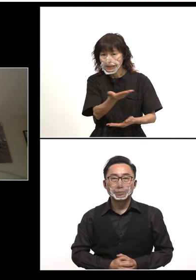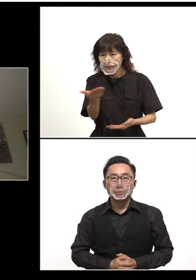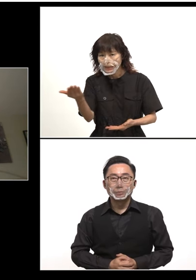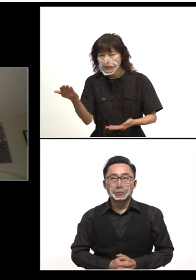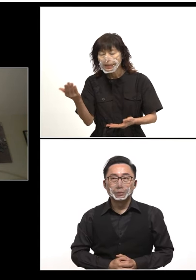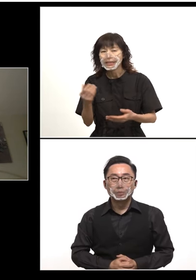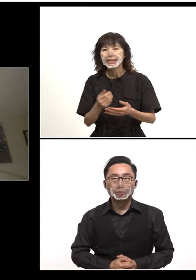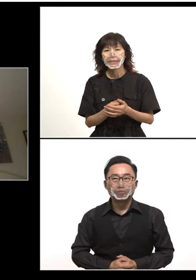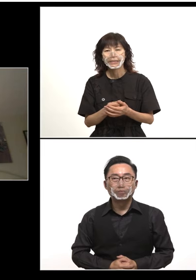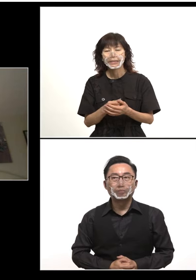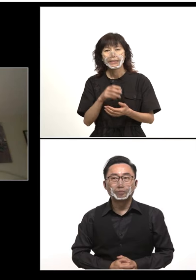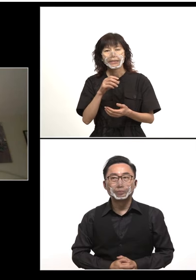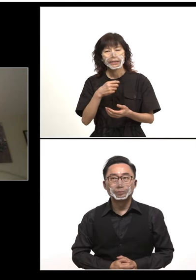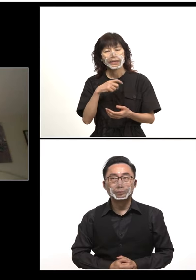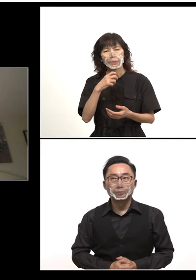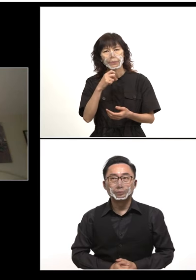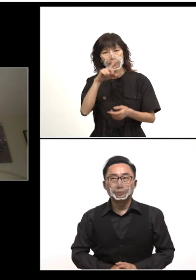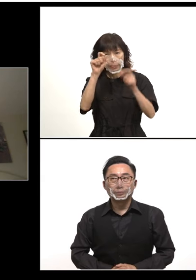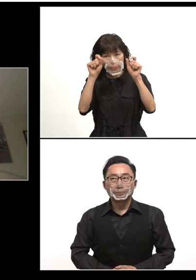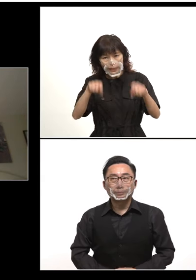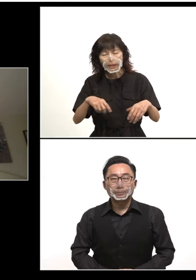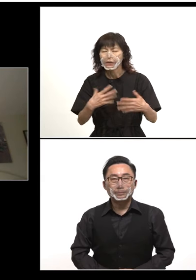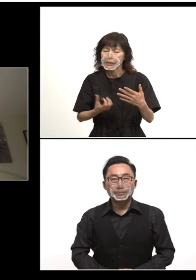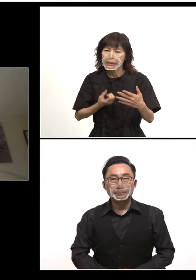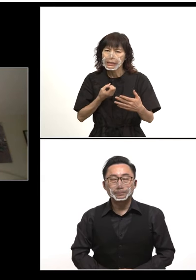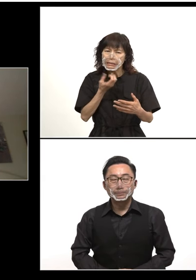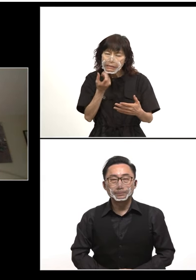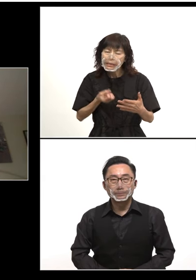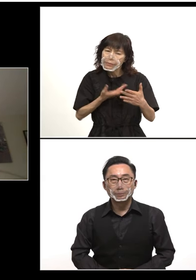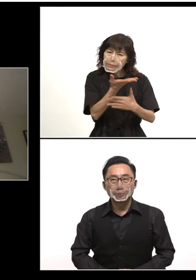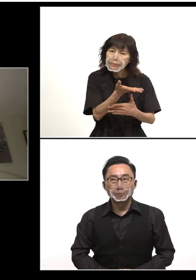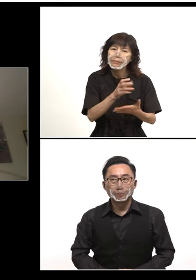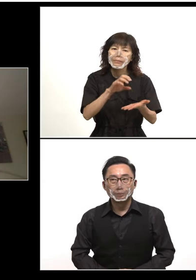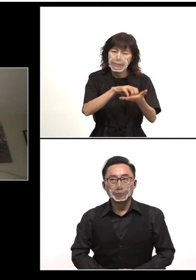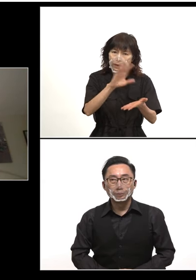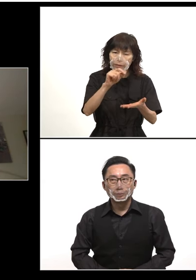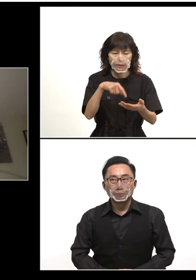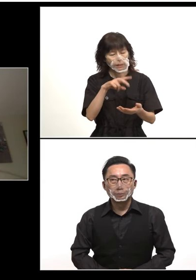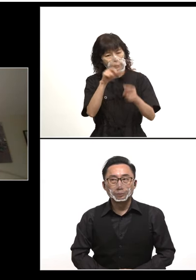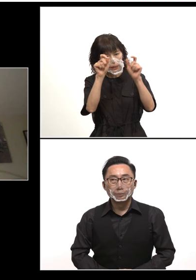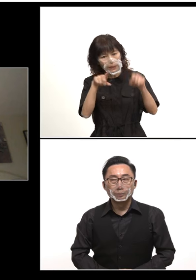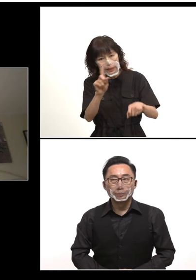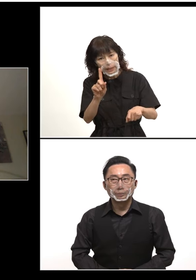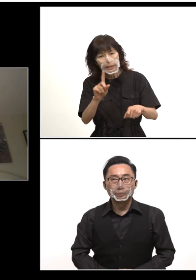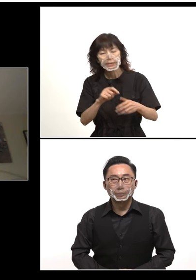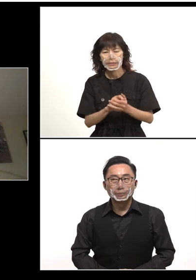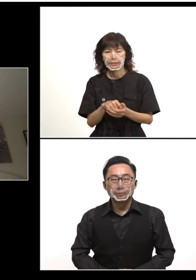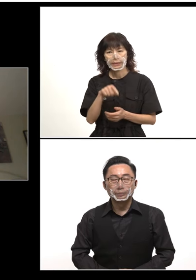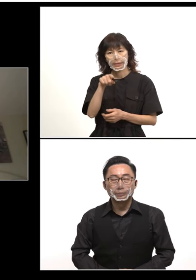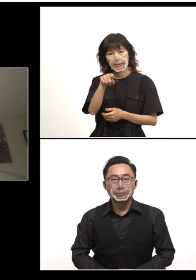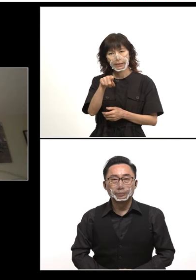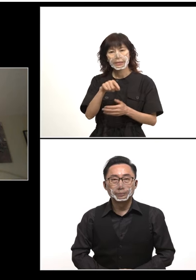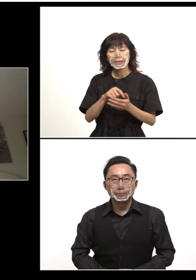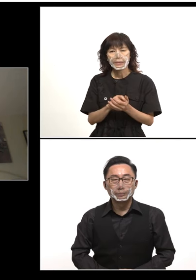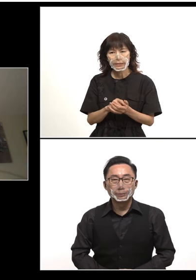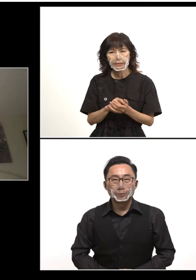chat room. And I see one question now. The question for you, Anthony, is how do you train them or help them to adapt